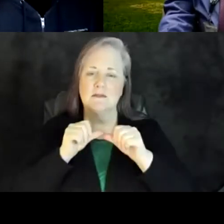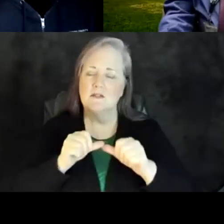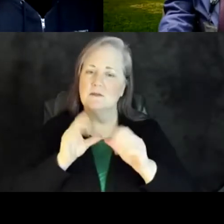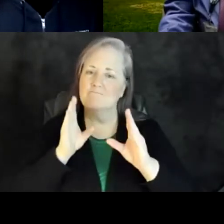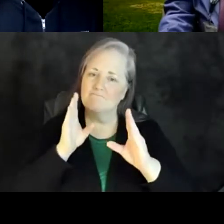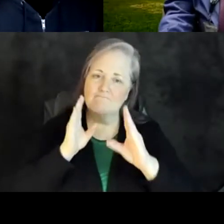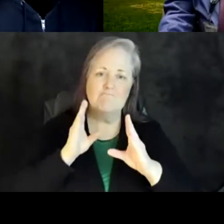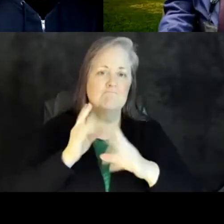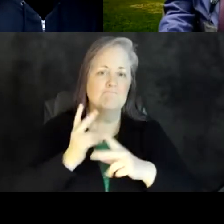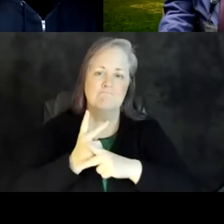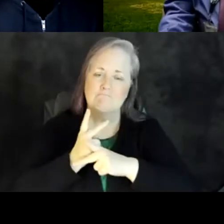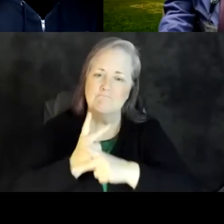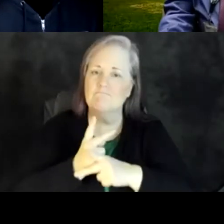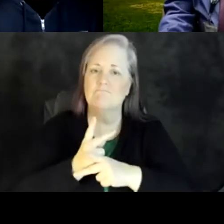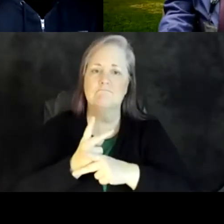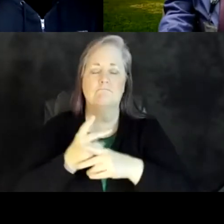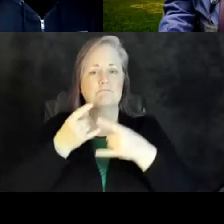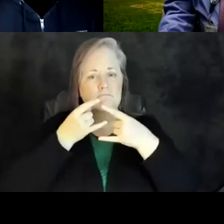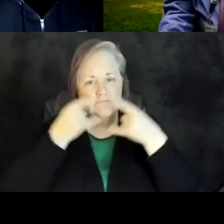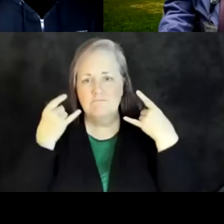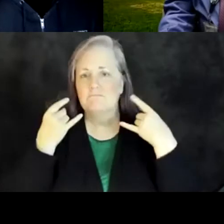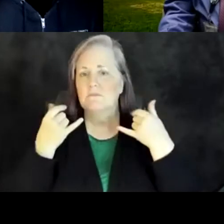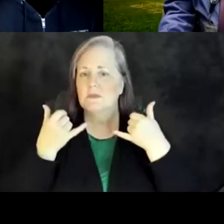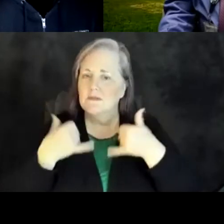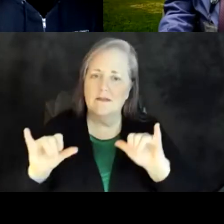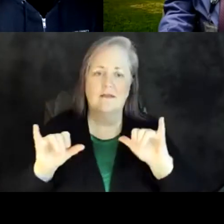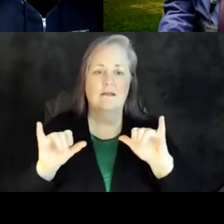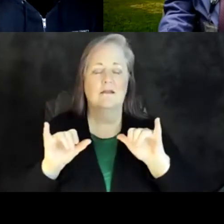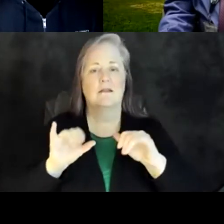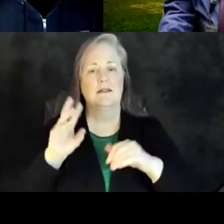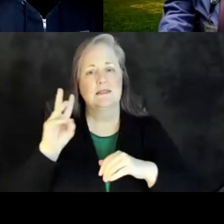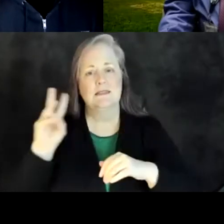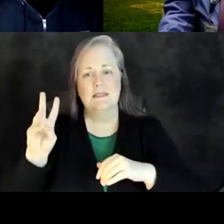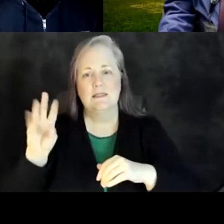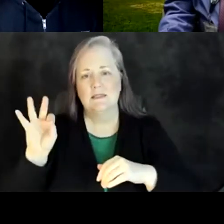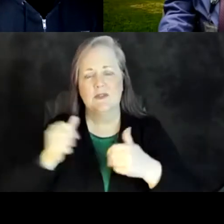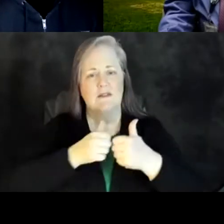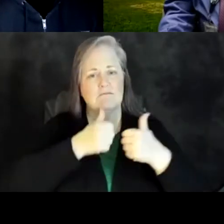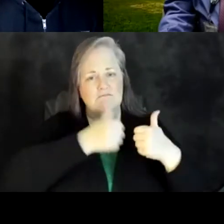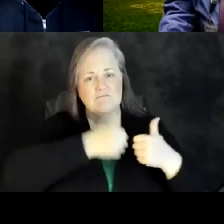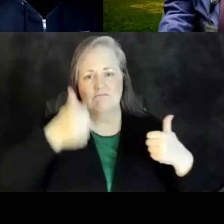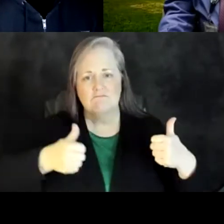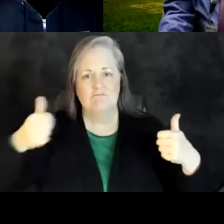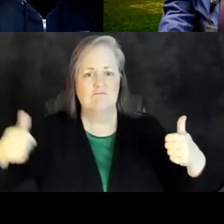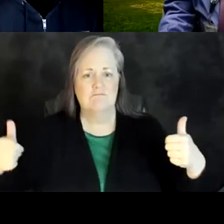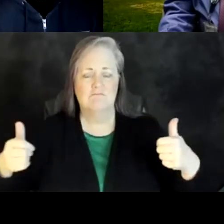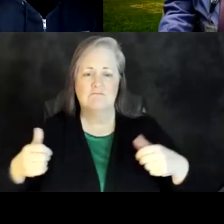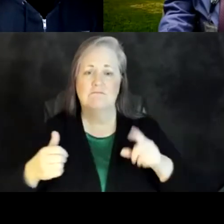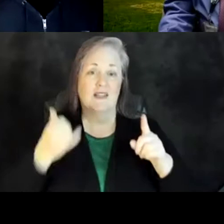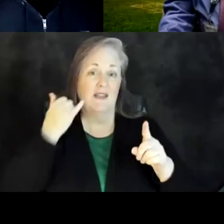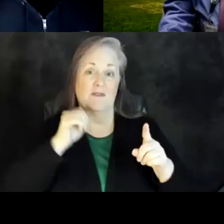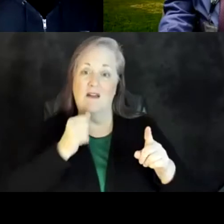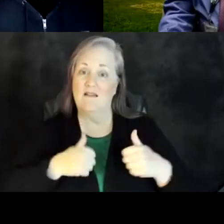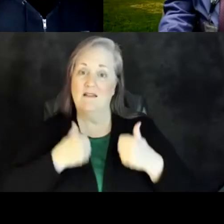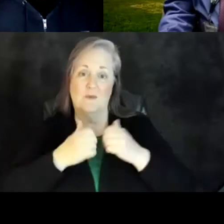in continuing to use face coverings and staying 6 feet separated from people who are not from our household, and